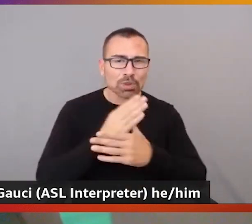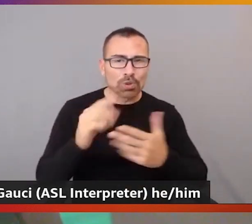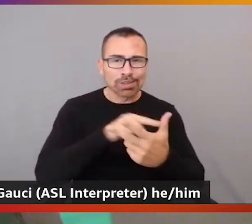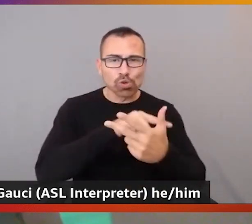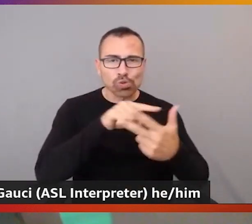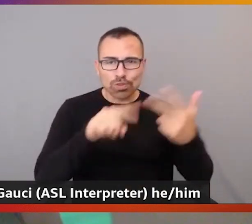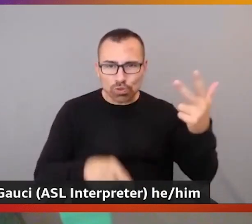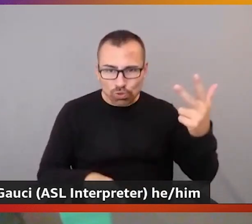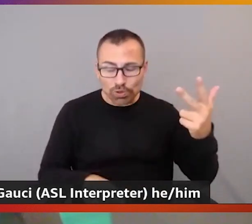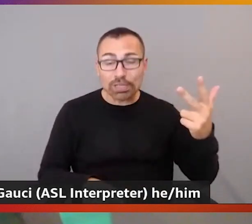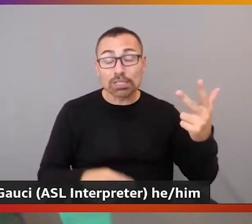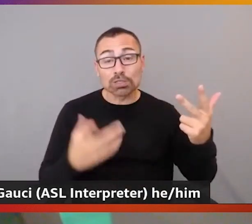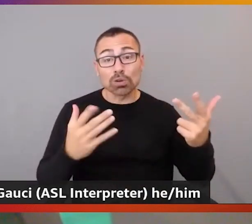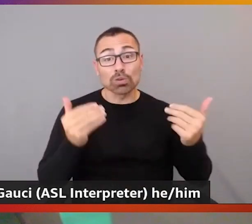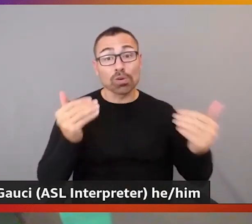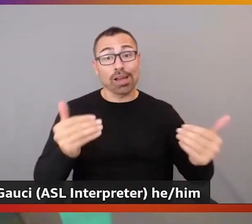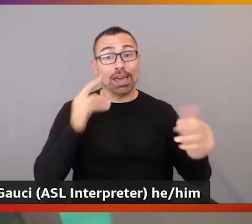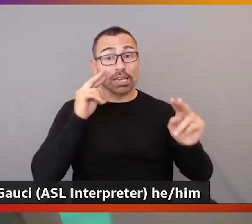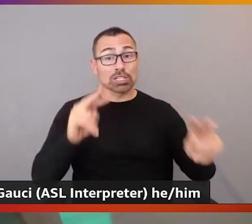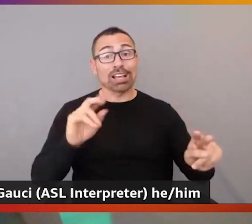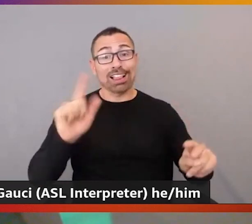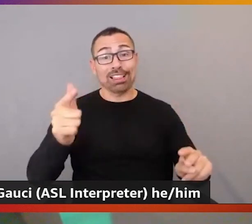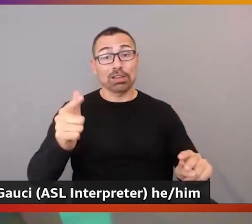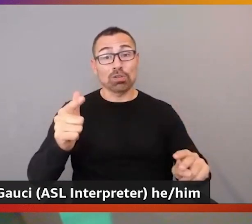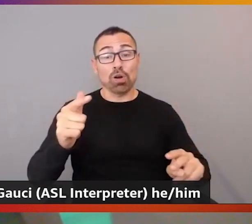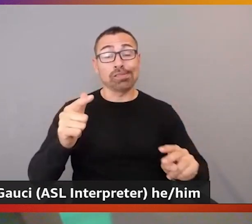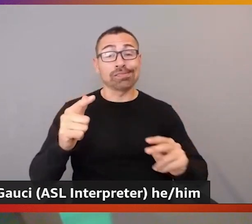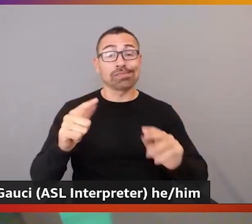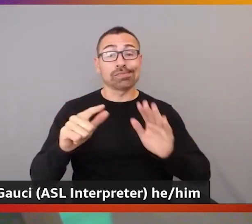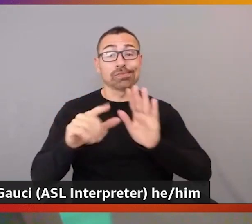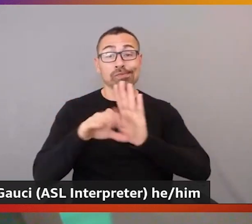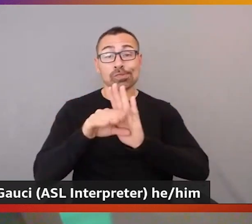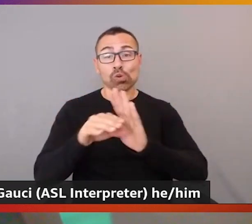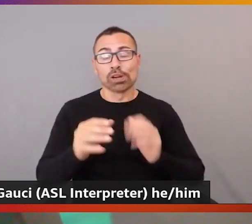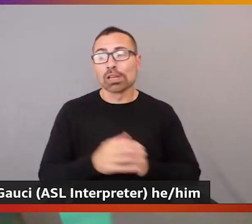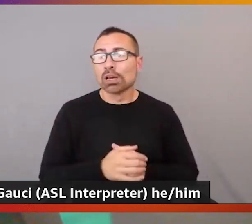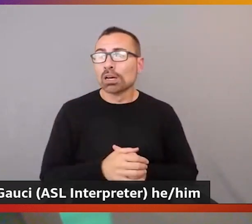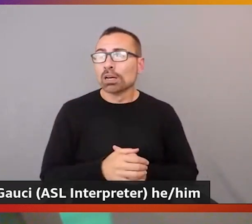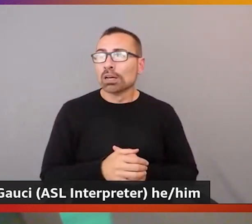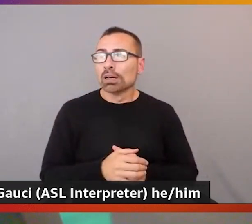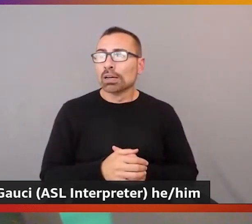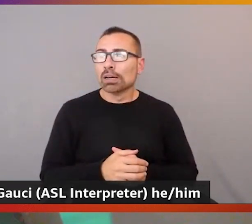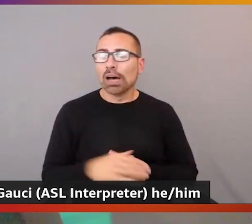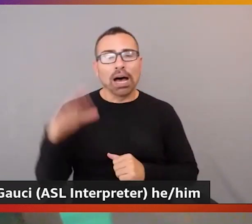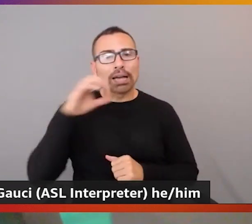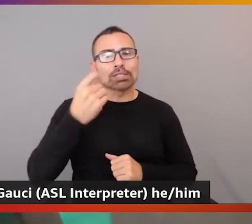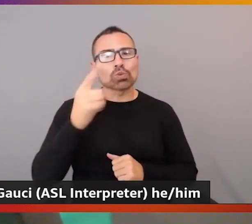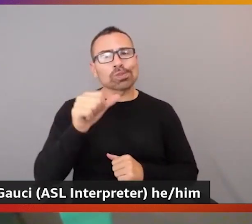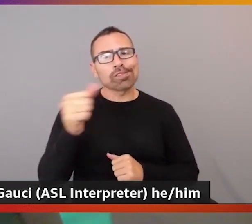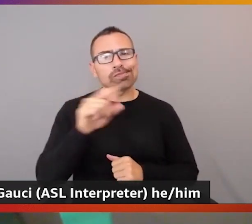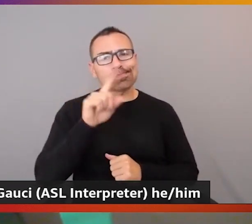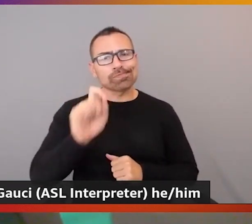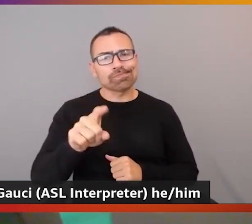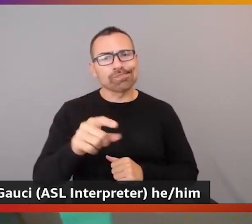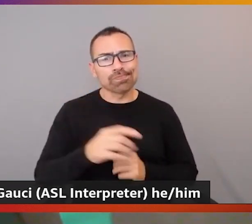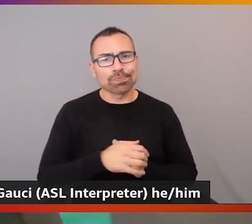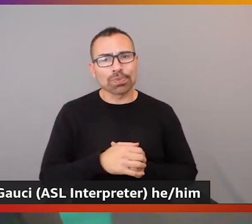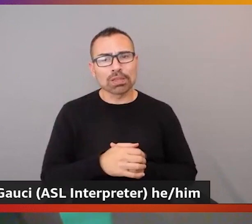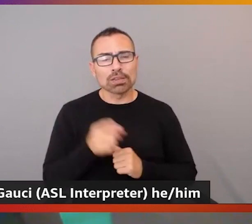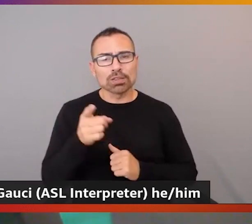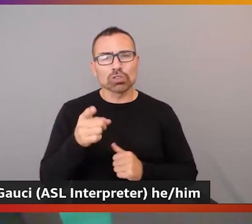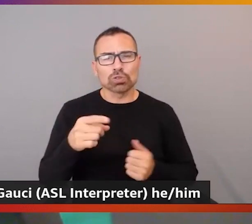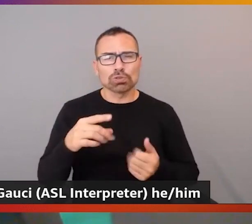out on YouTube afterwards, the recording. And I guess one other, question I had, you were talking